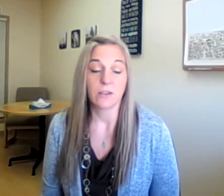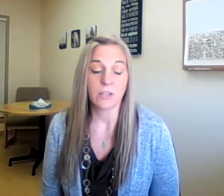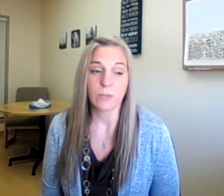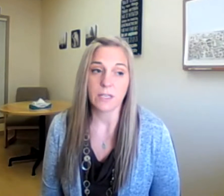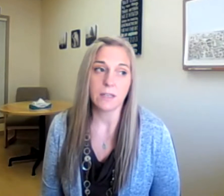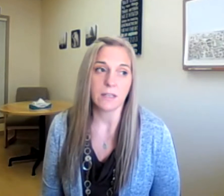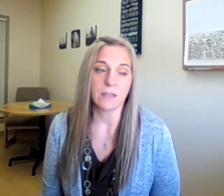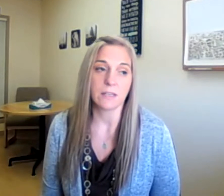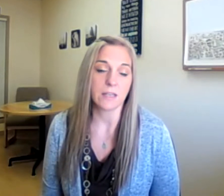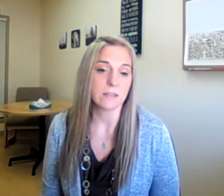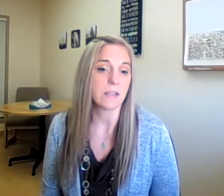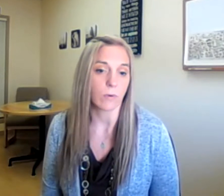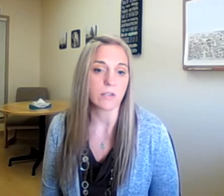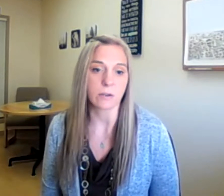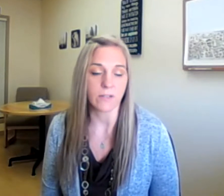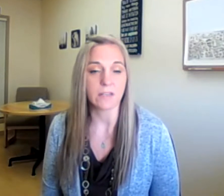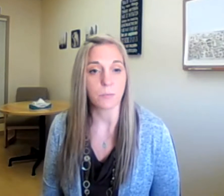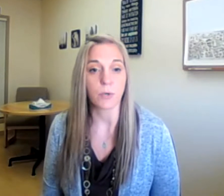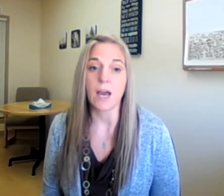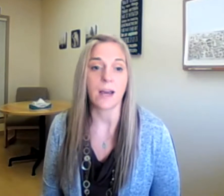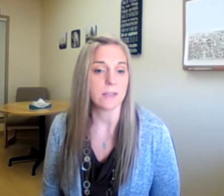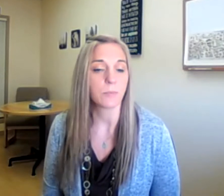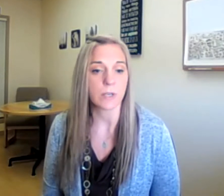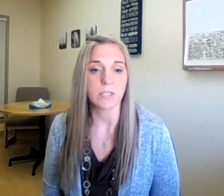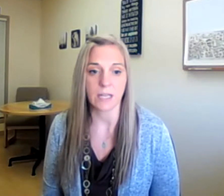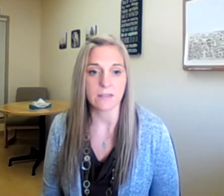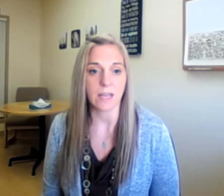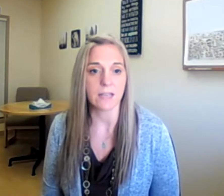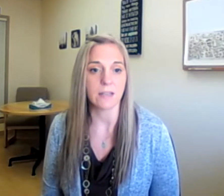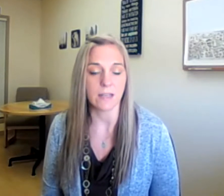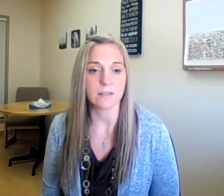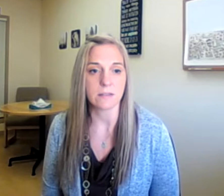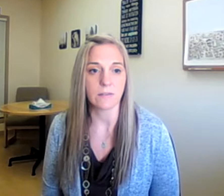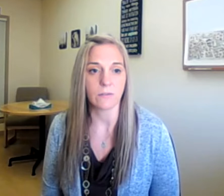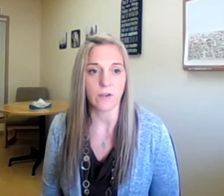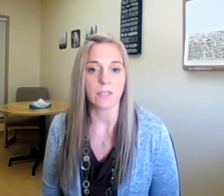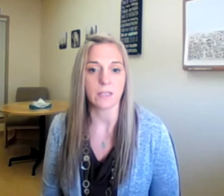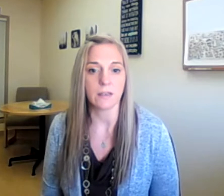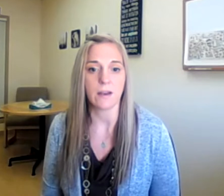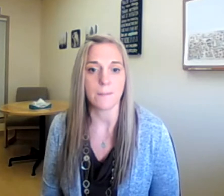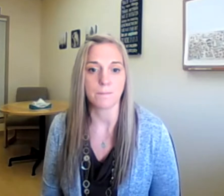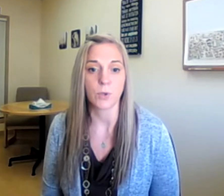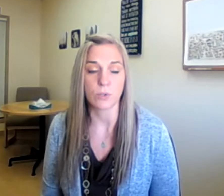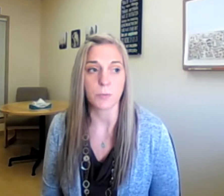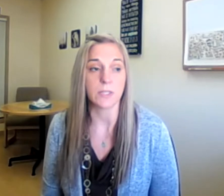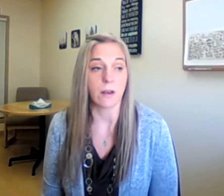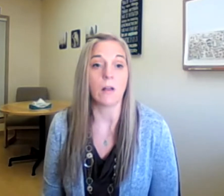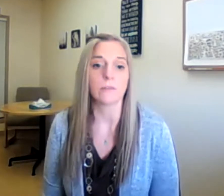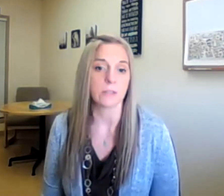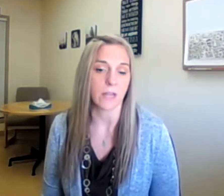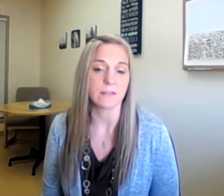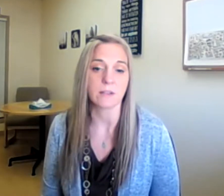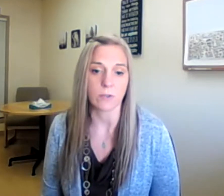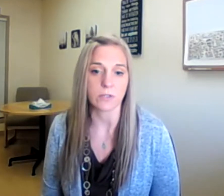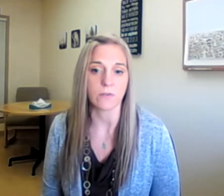The acuity in the kids that we're serving is pretty high. Depression and anxiety is fairly noticeable in all